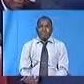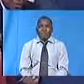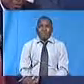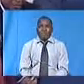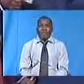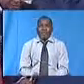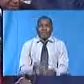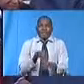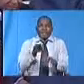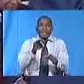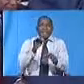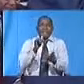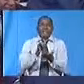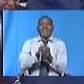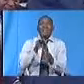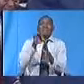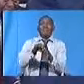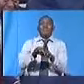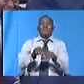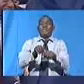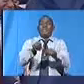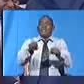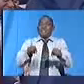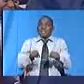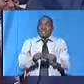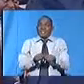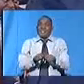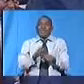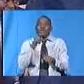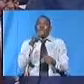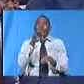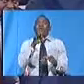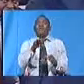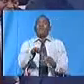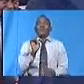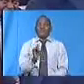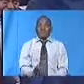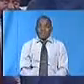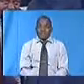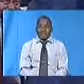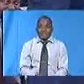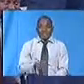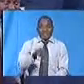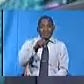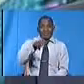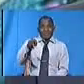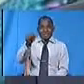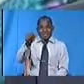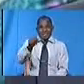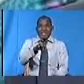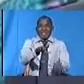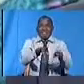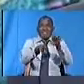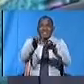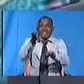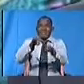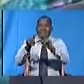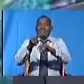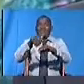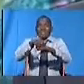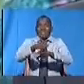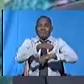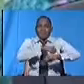Were these polling agents not appointed as agents of the first petitioner in this election?